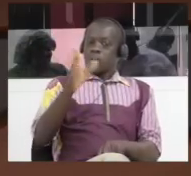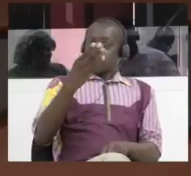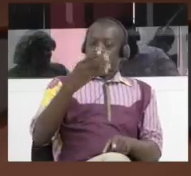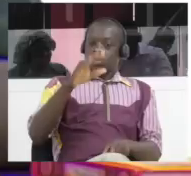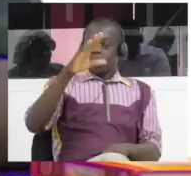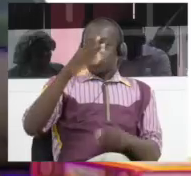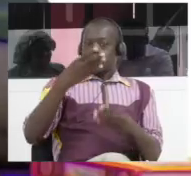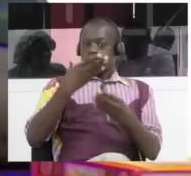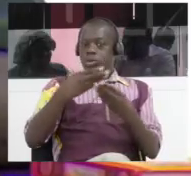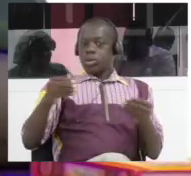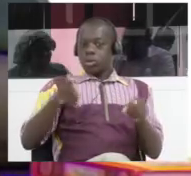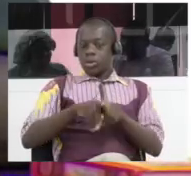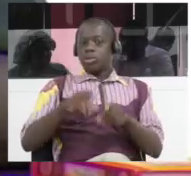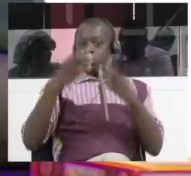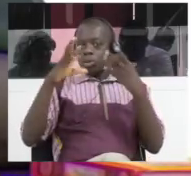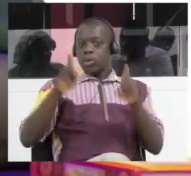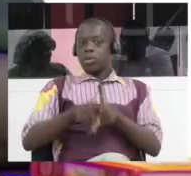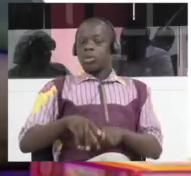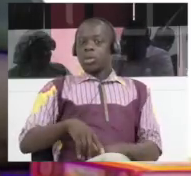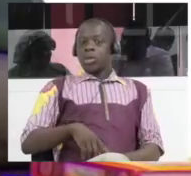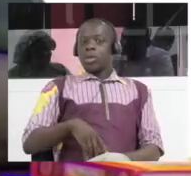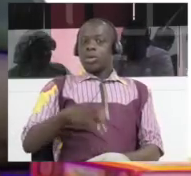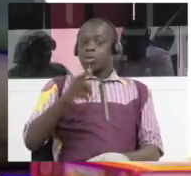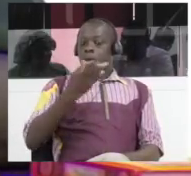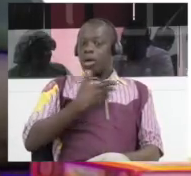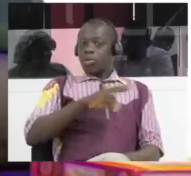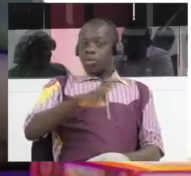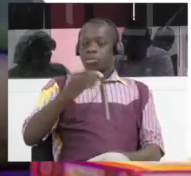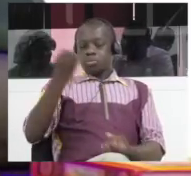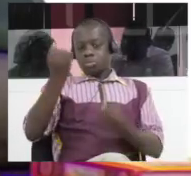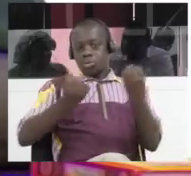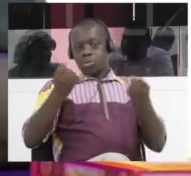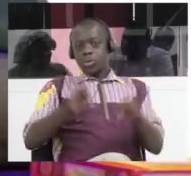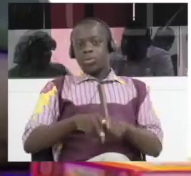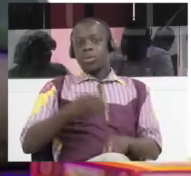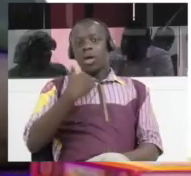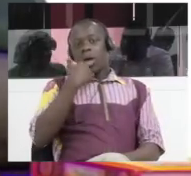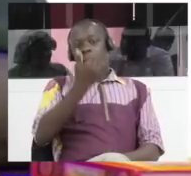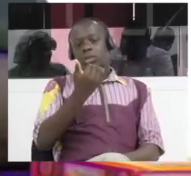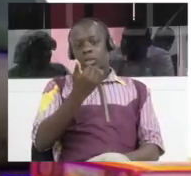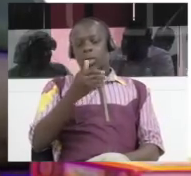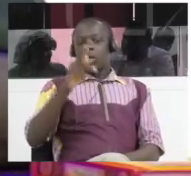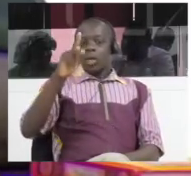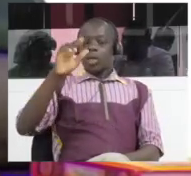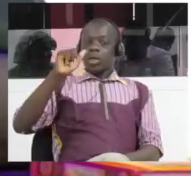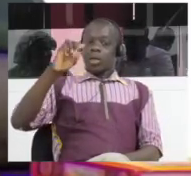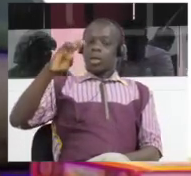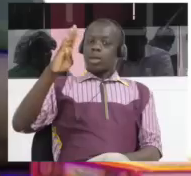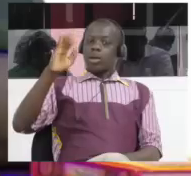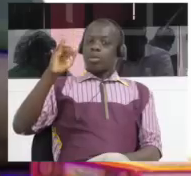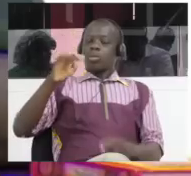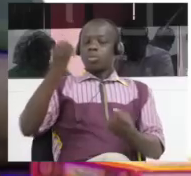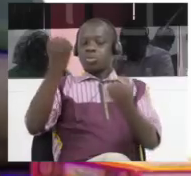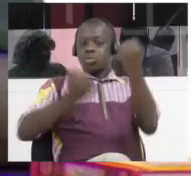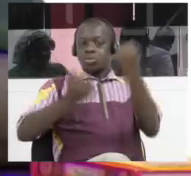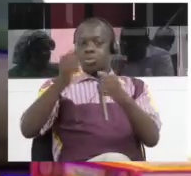situation? We had no vehicle, so we pleaded with Kambi to drive us to the Senegambia Beach Hotel area,